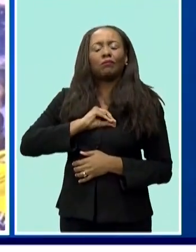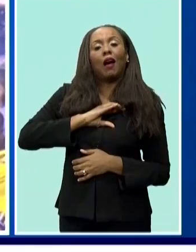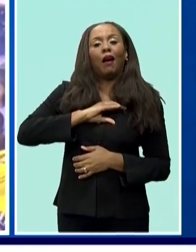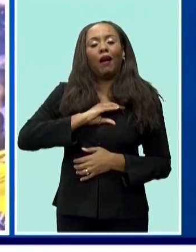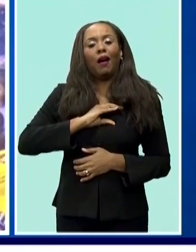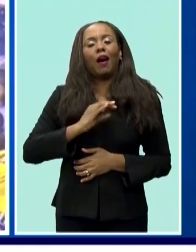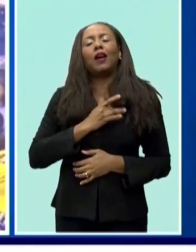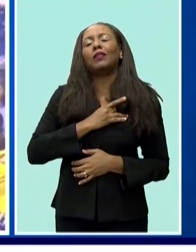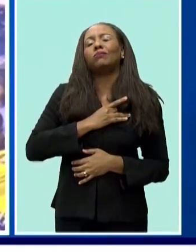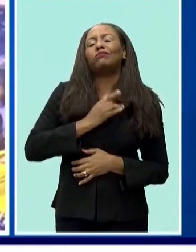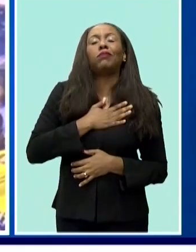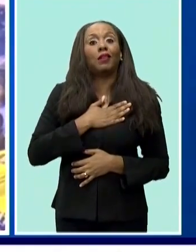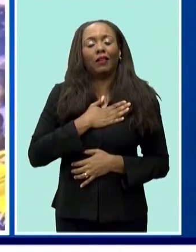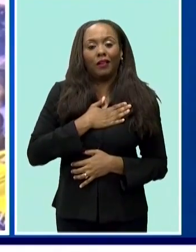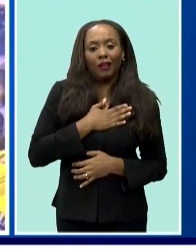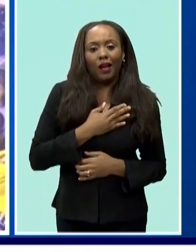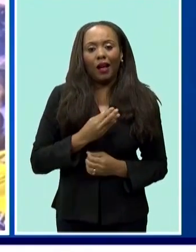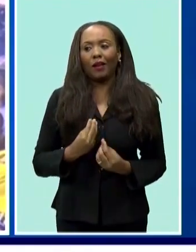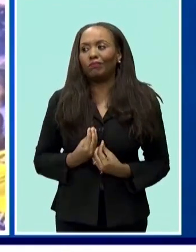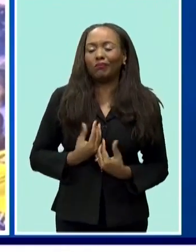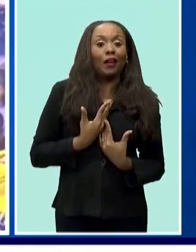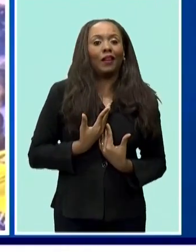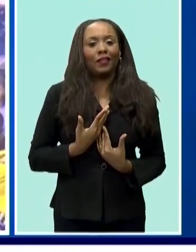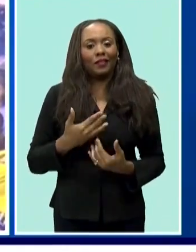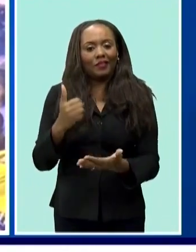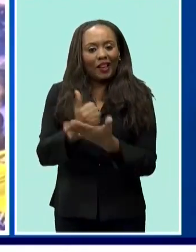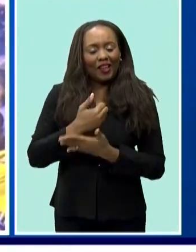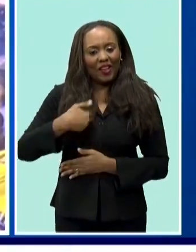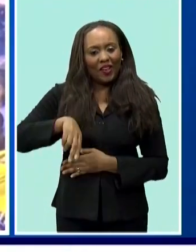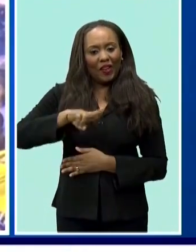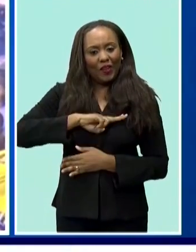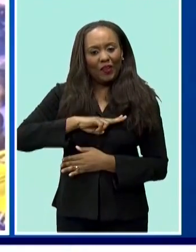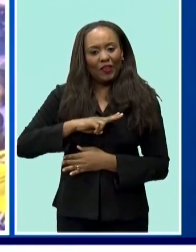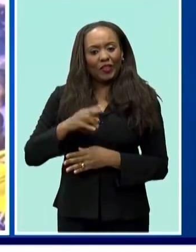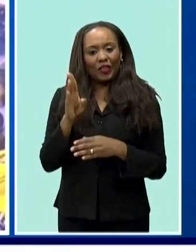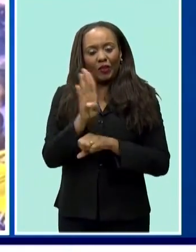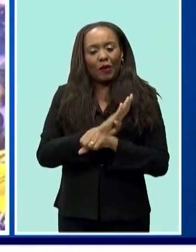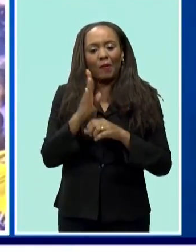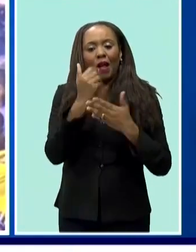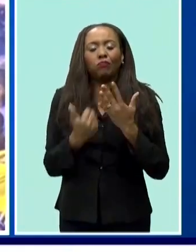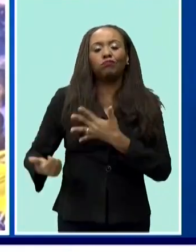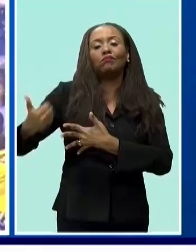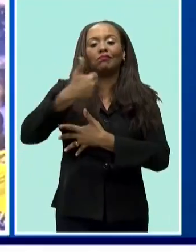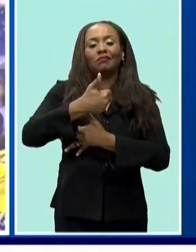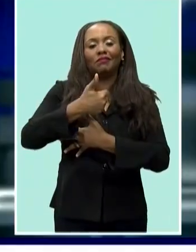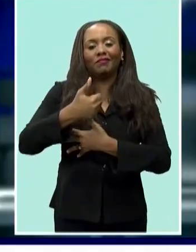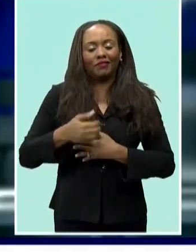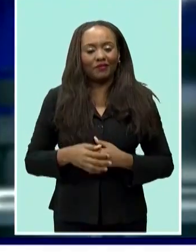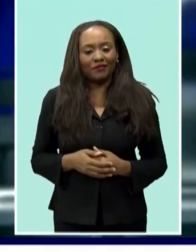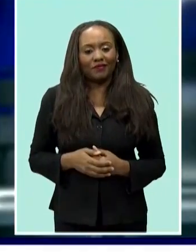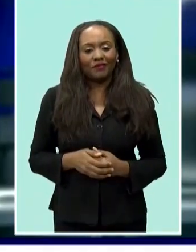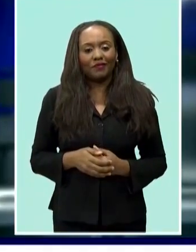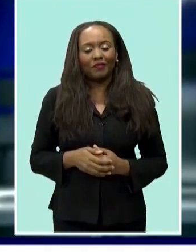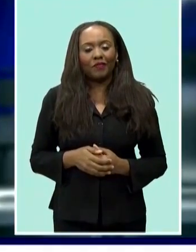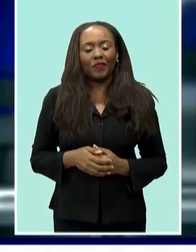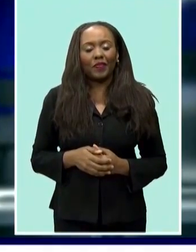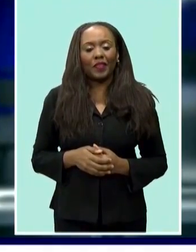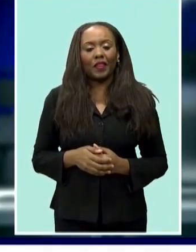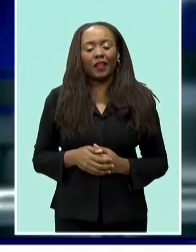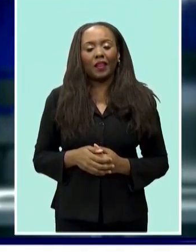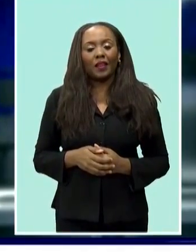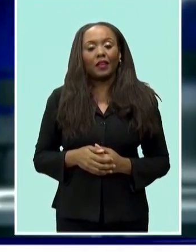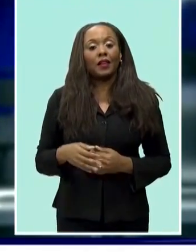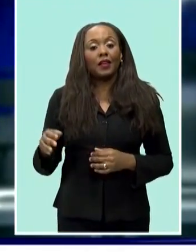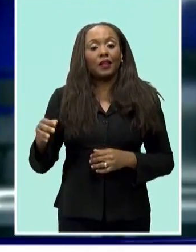that plane lands, and come and help us put Barbados back on the road. Minister of